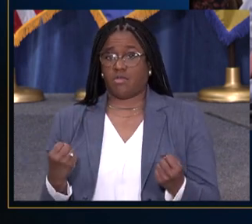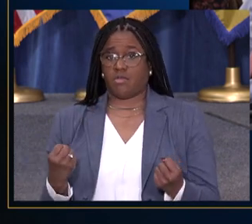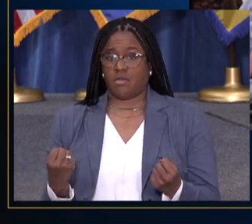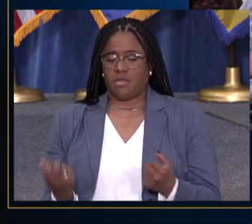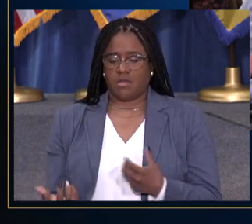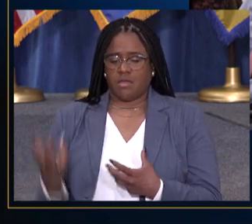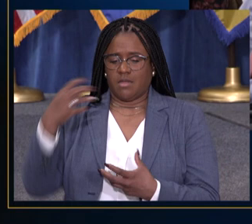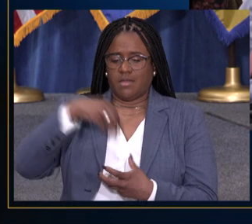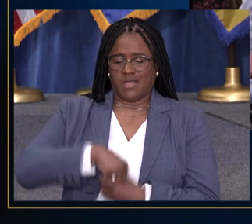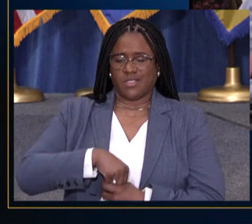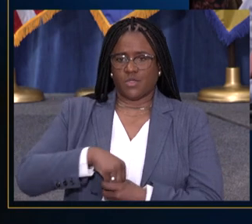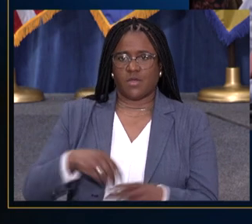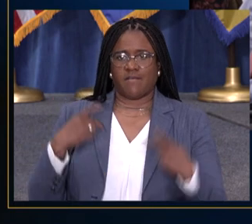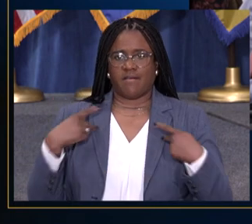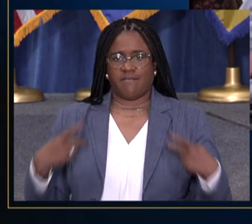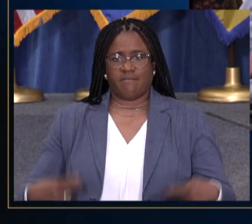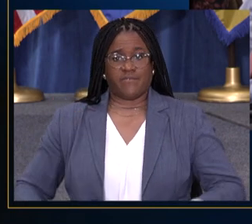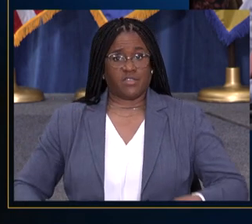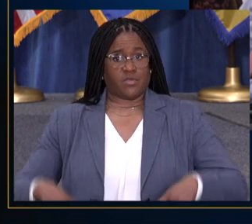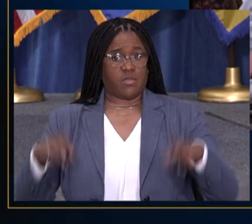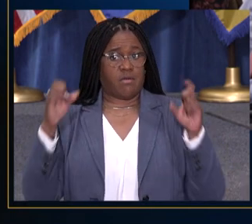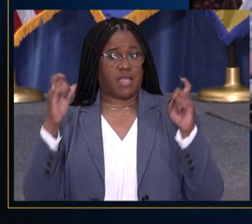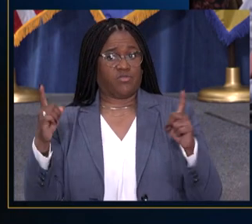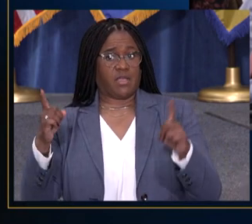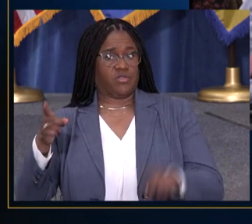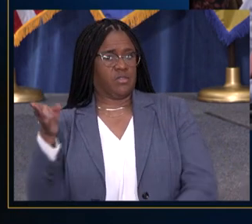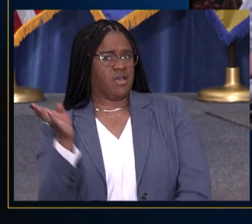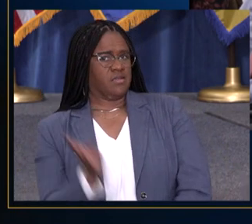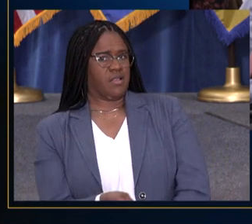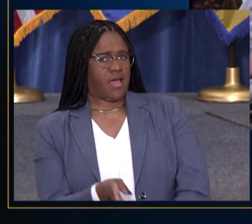a physical education